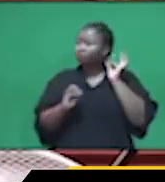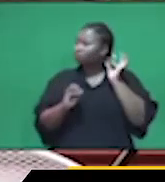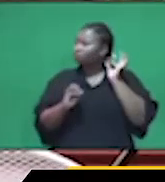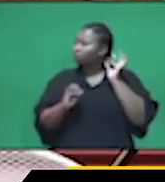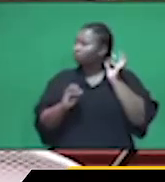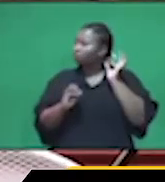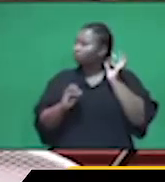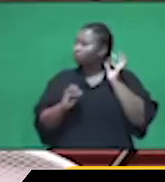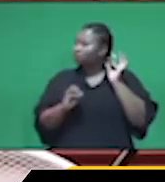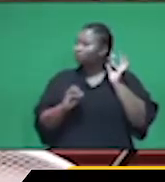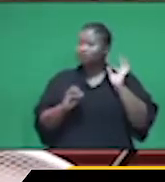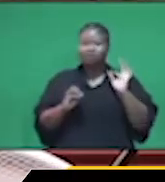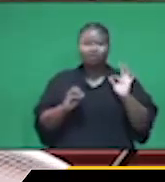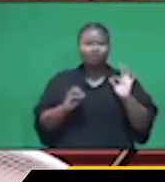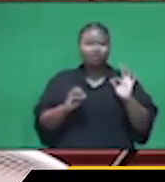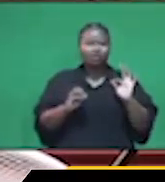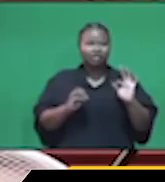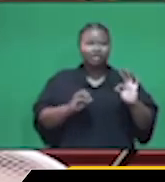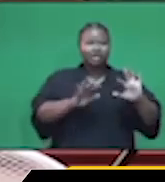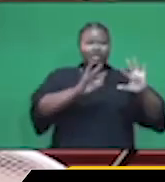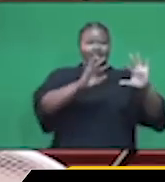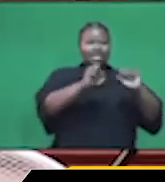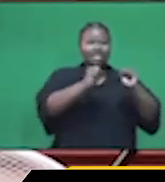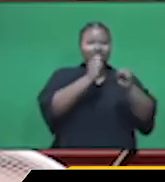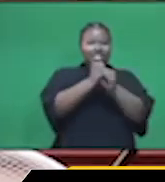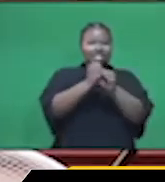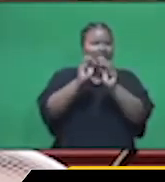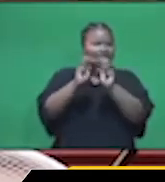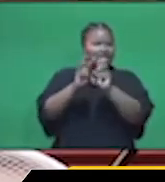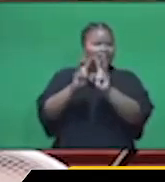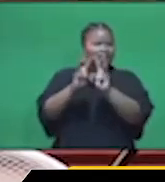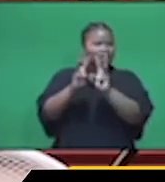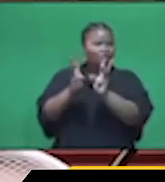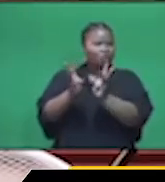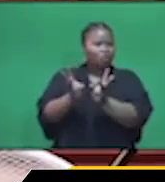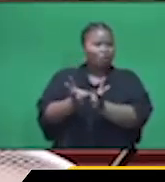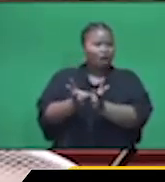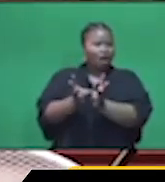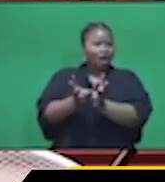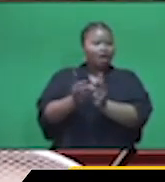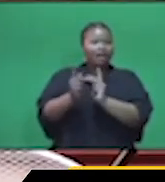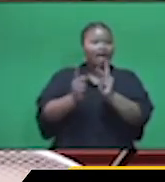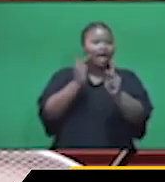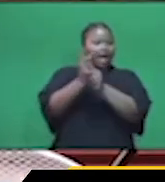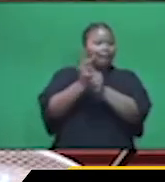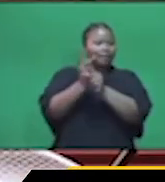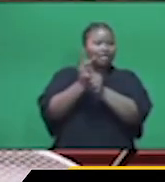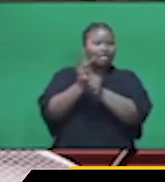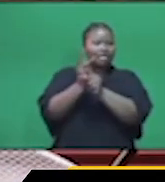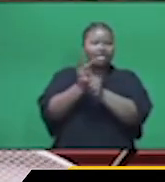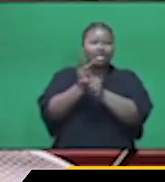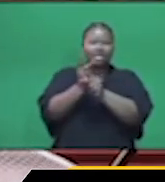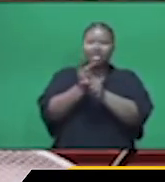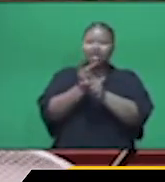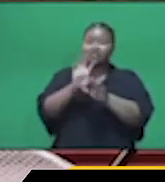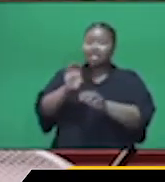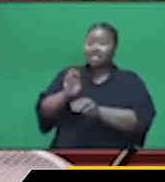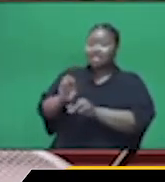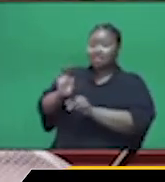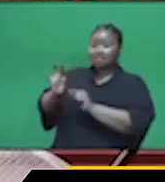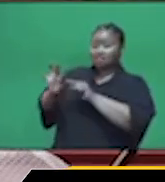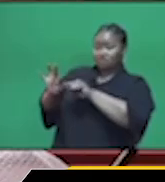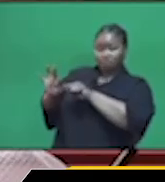turned no cornerstone in the world that doesn't know him, and then cherish the existence of EFF